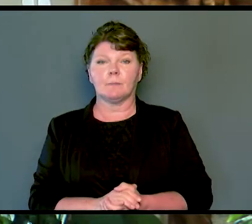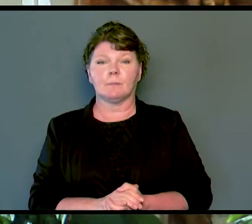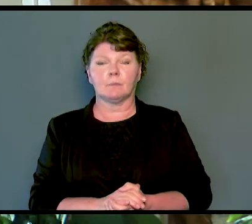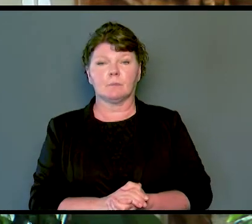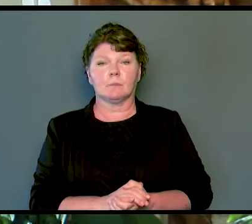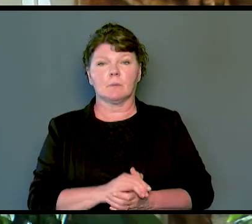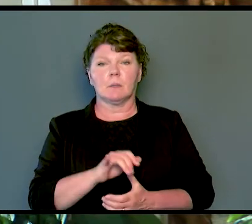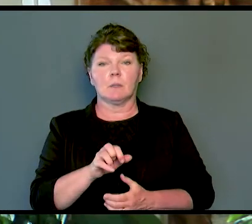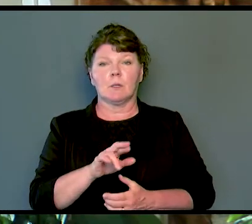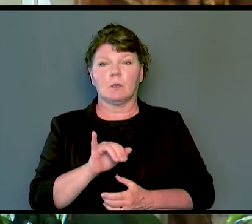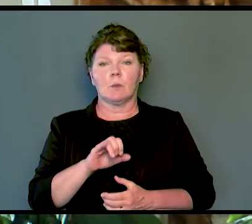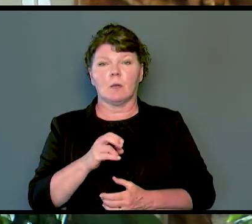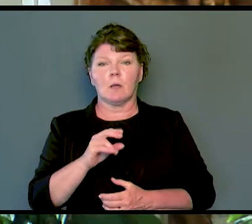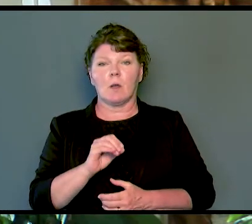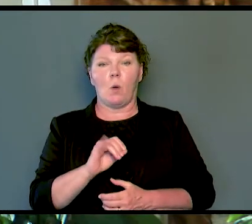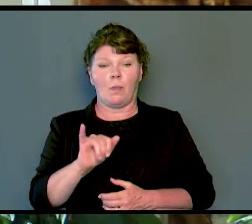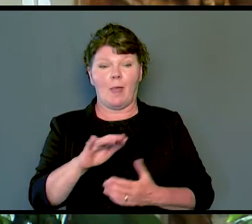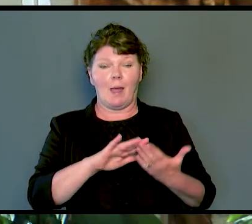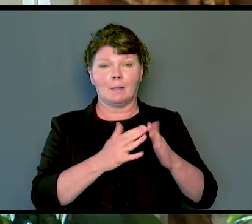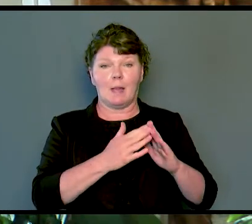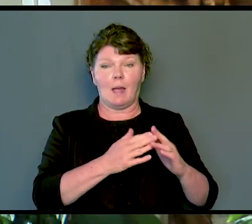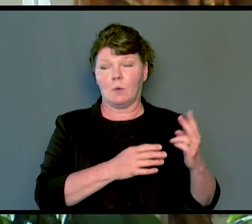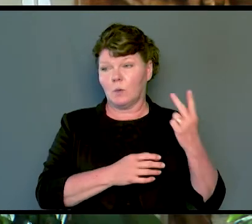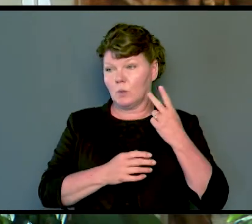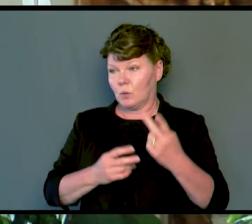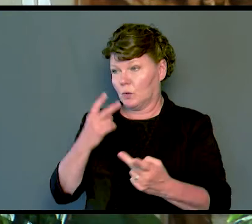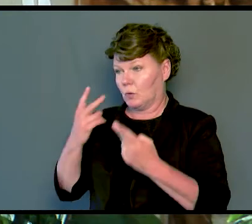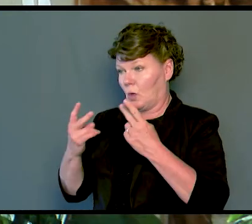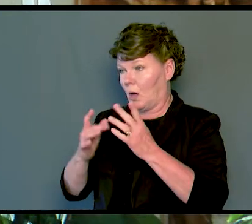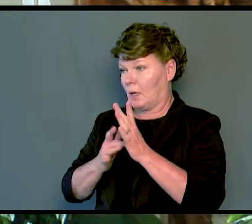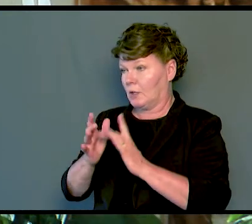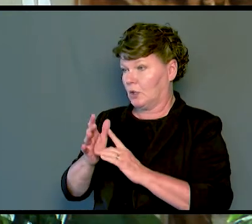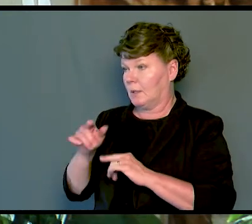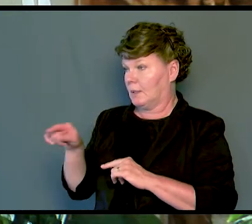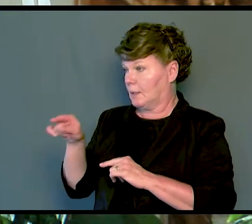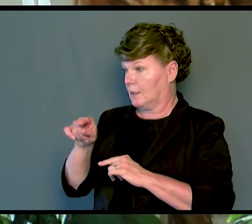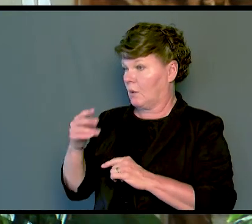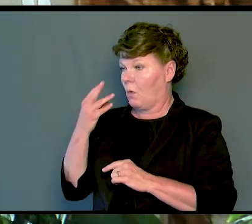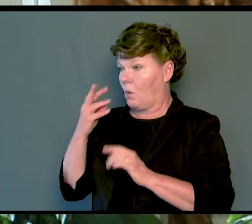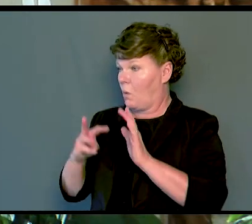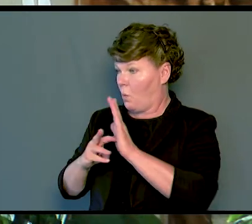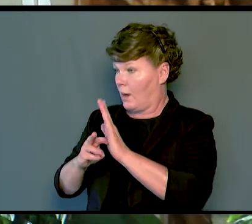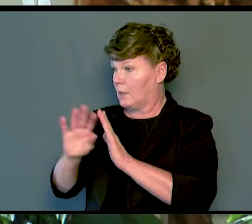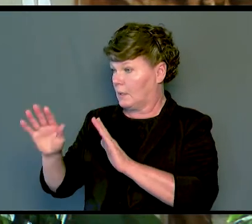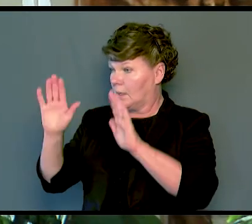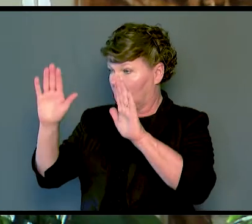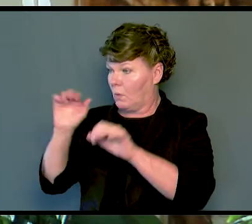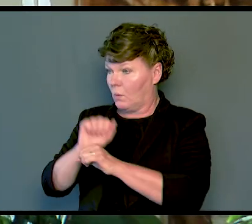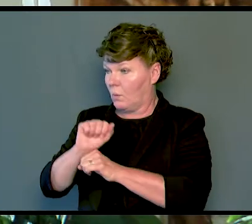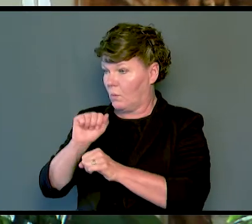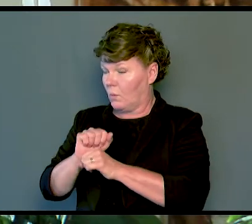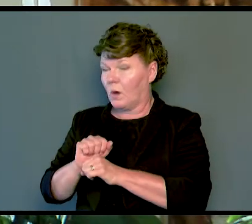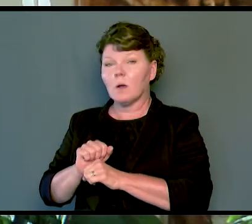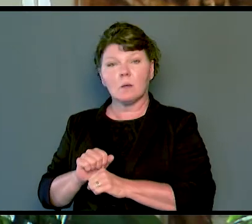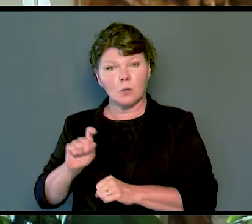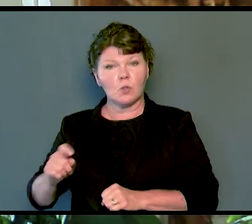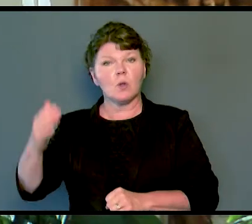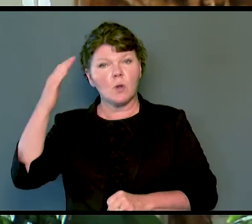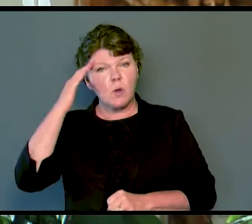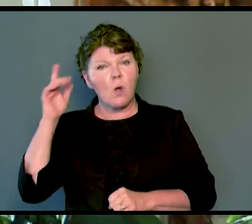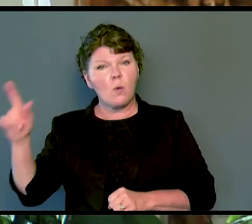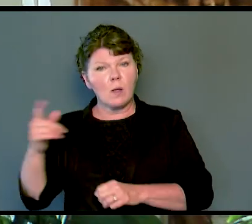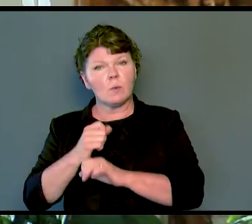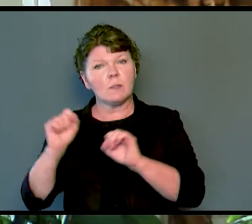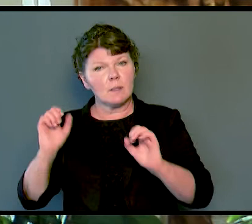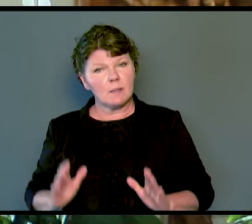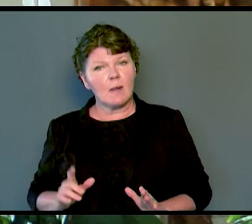people of the town of Jericho and many other places saw Jesus with their own eyes. They witnessed his miracles. They should have known